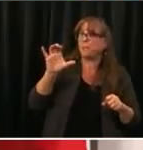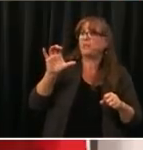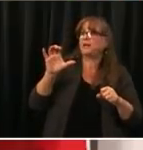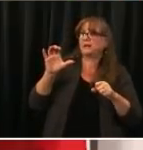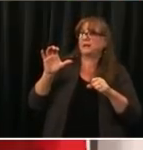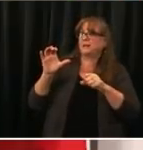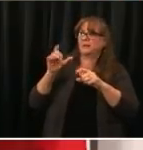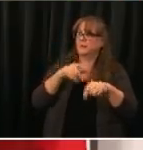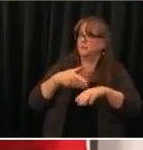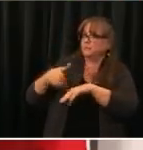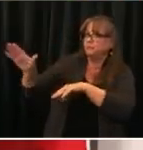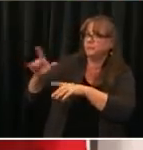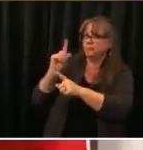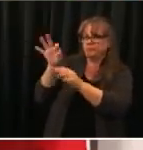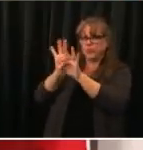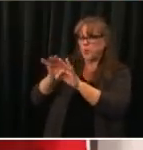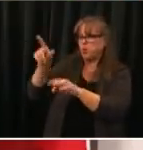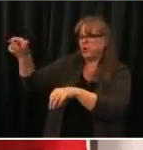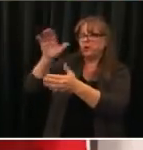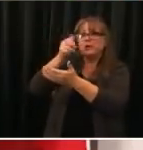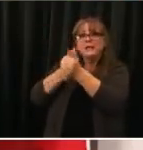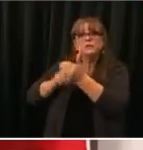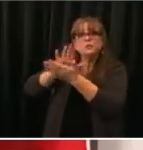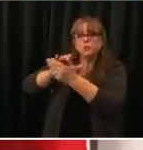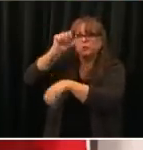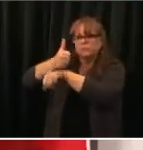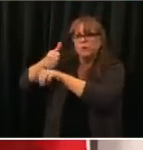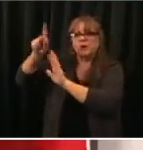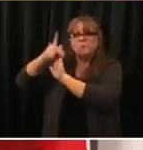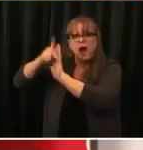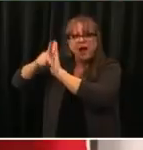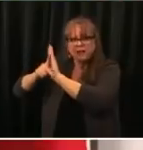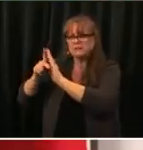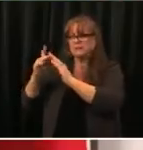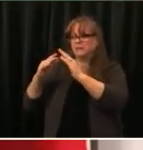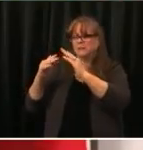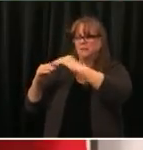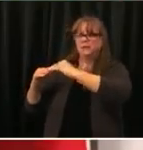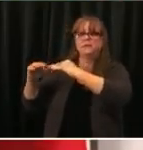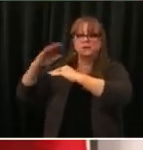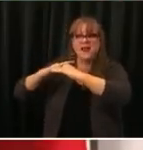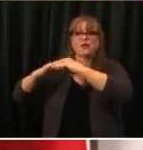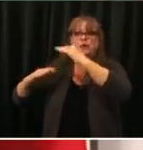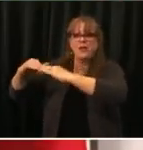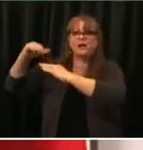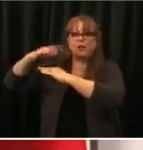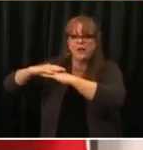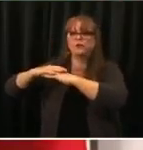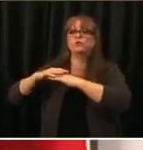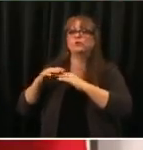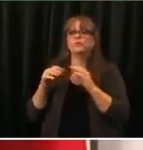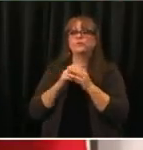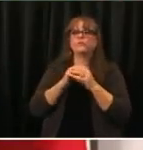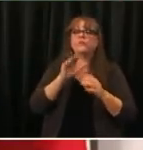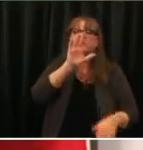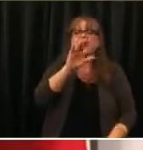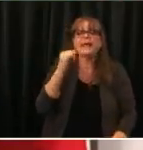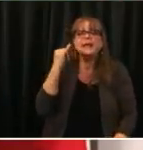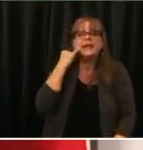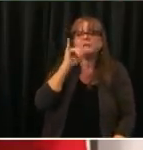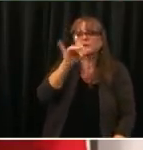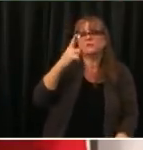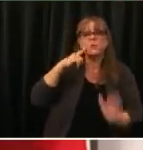protocols, with the right ways of doing it. Layered protections, meaning one on top of another. If all they were doing was running classrooms like they did last year and the year before, but wore masks,